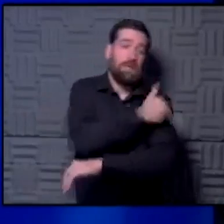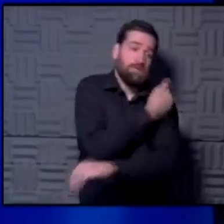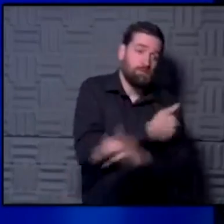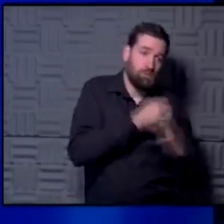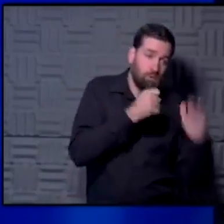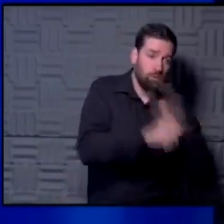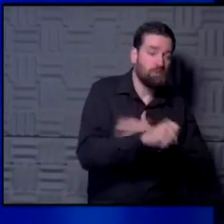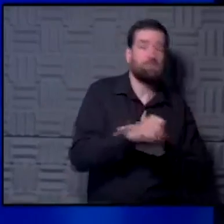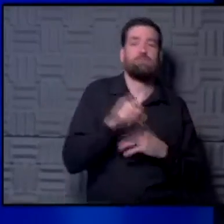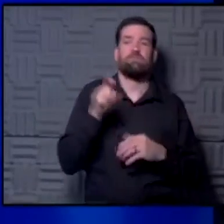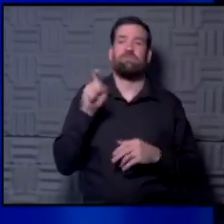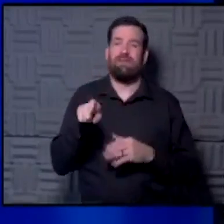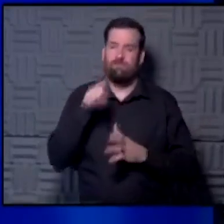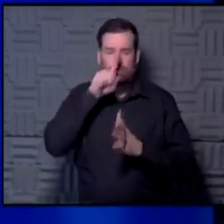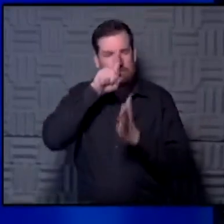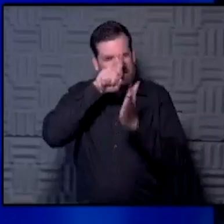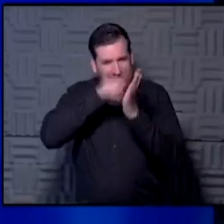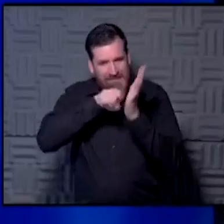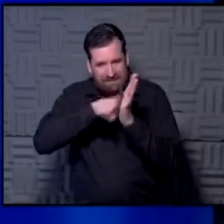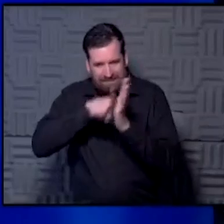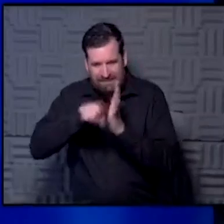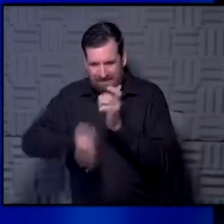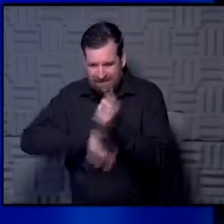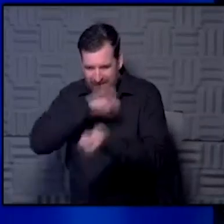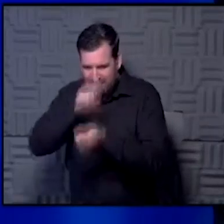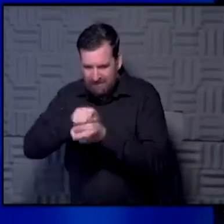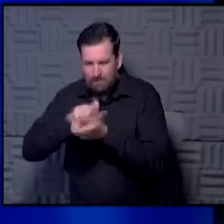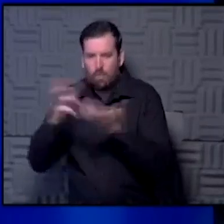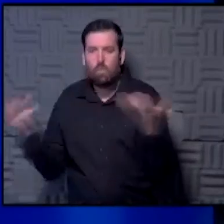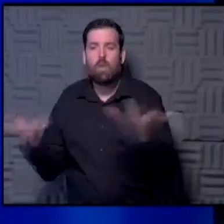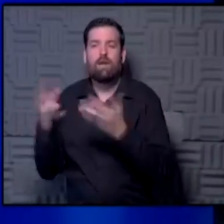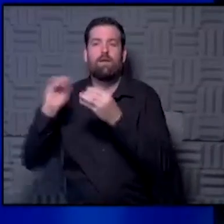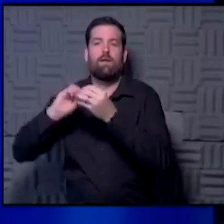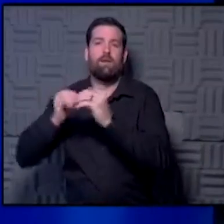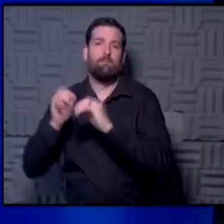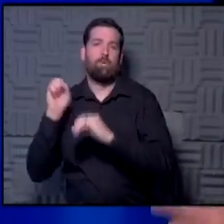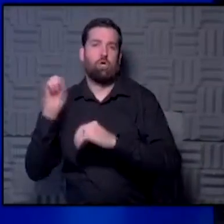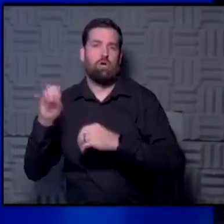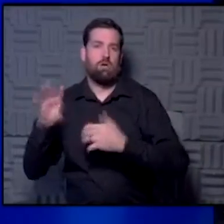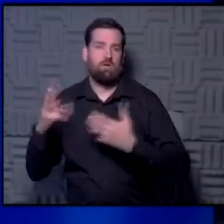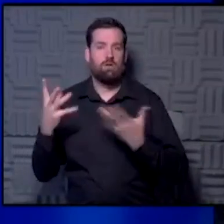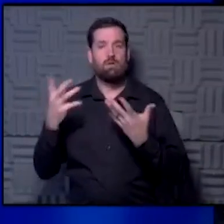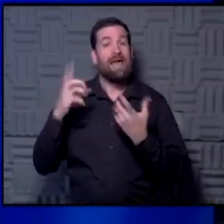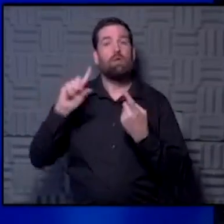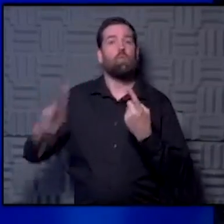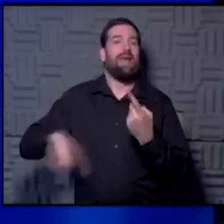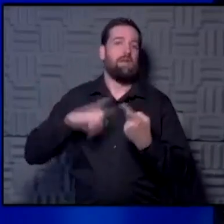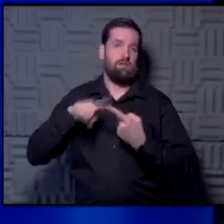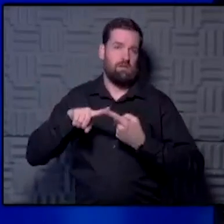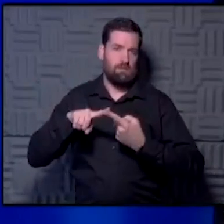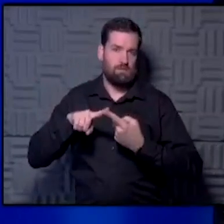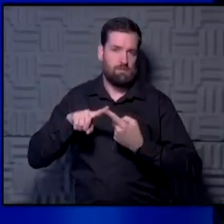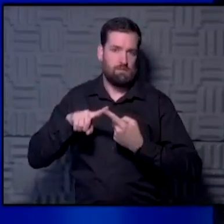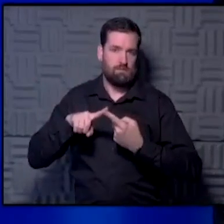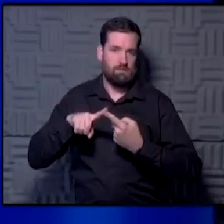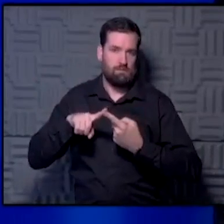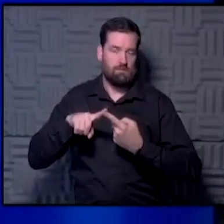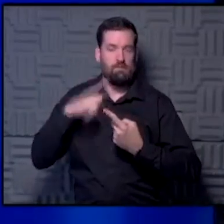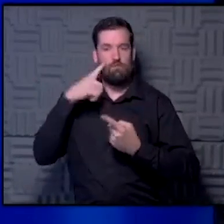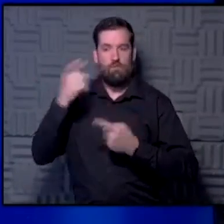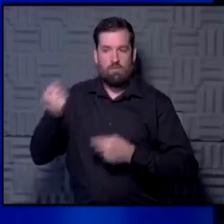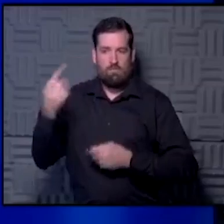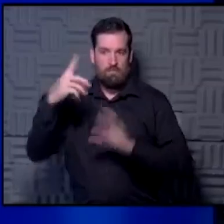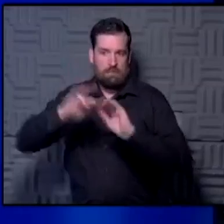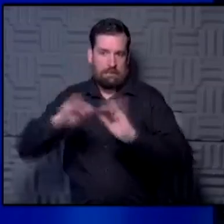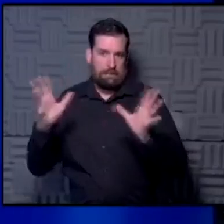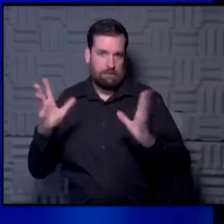hospitalizations. You got to really drill down to figure out what it is they're describing and what period of time they're describing to